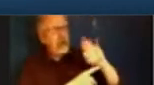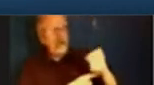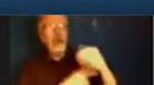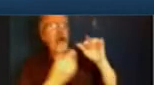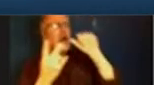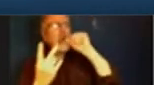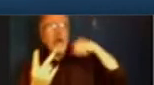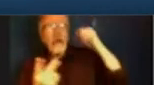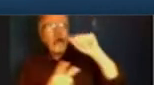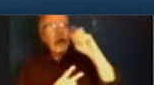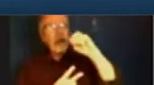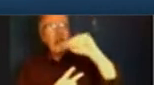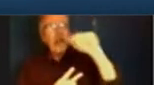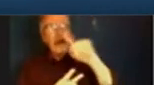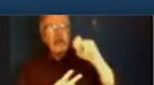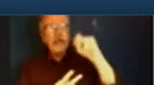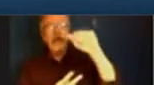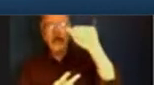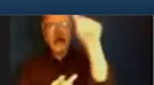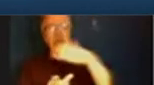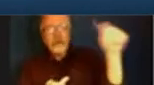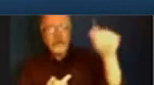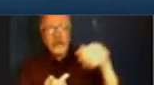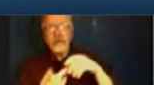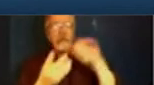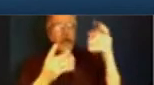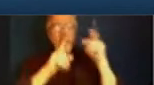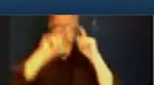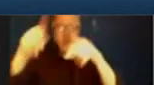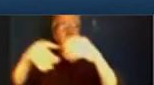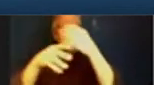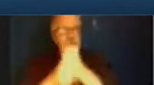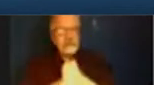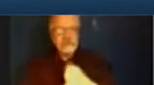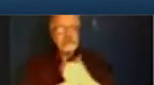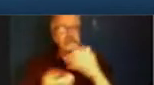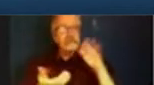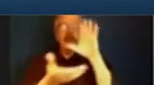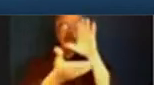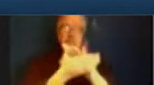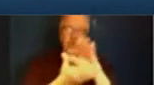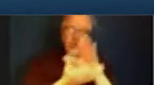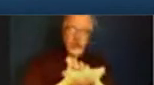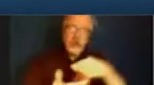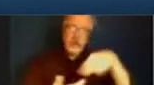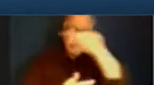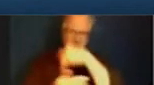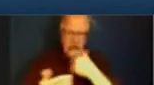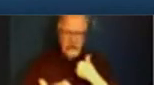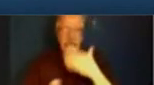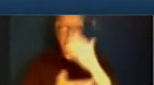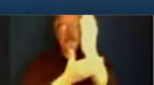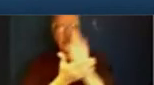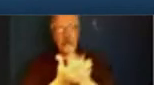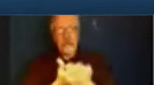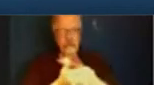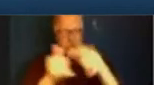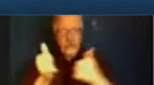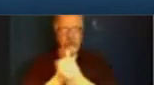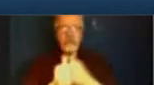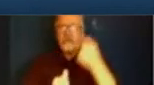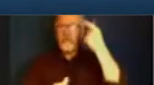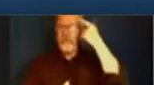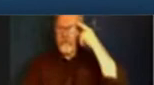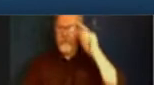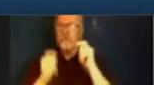them. In schools, there are schools that do have some stock on hand of masks as well for their staff and students. And if you have a student,